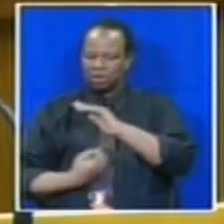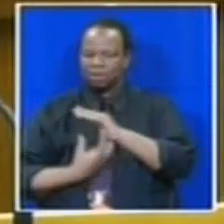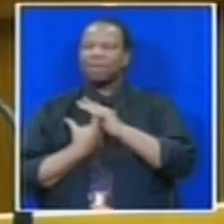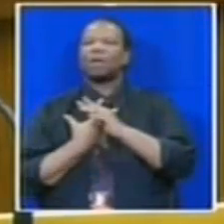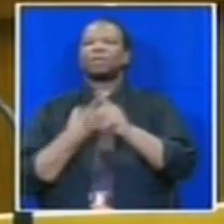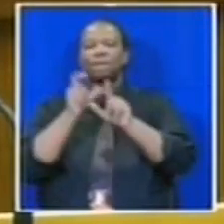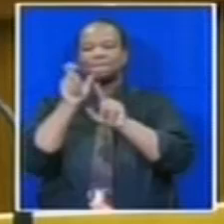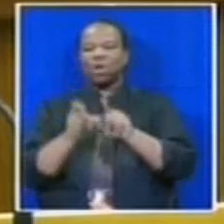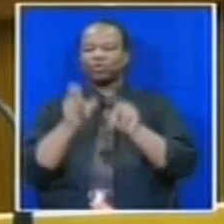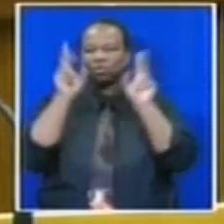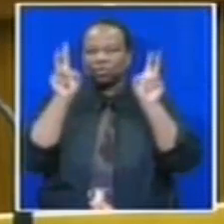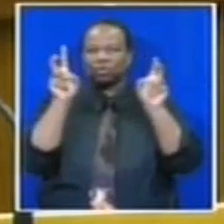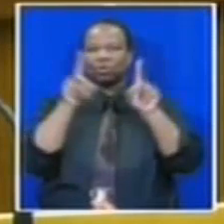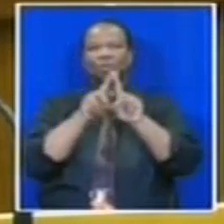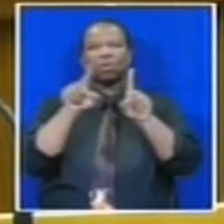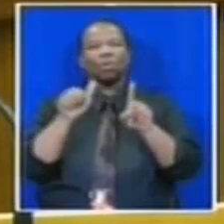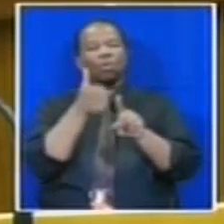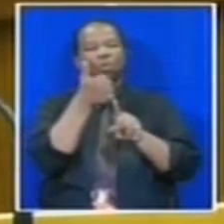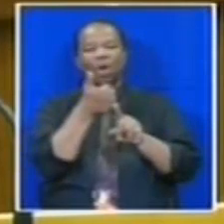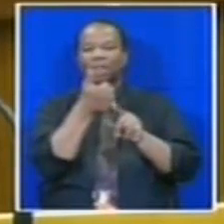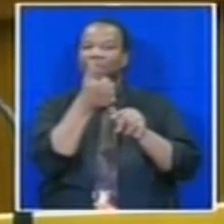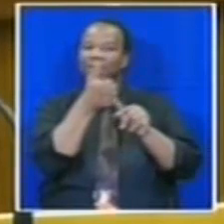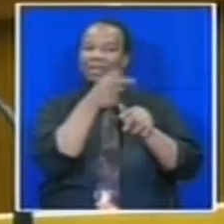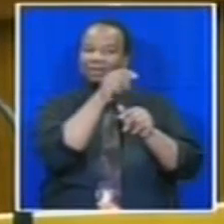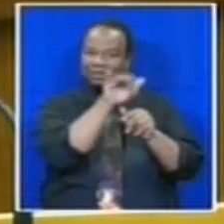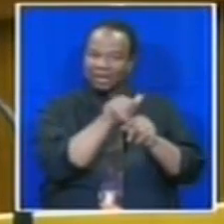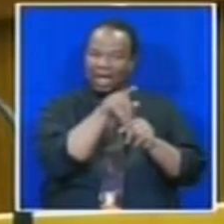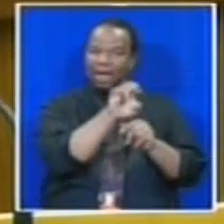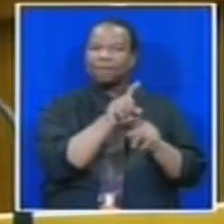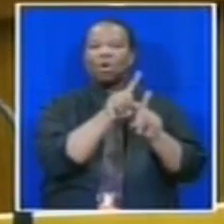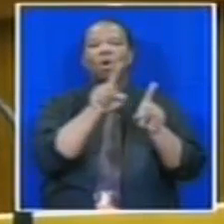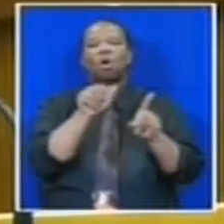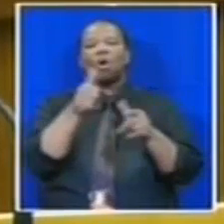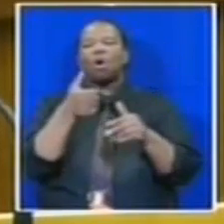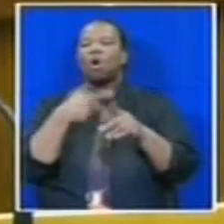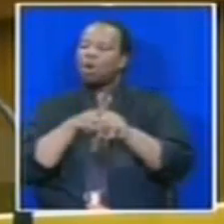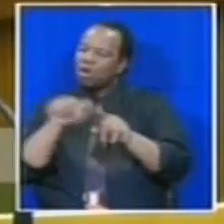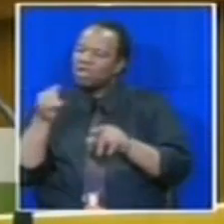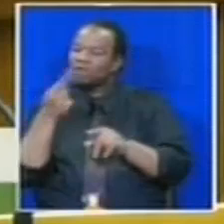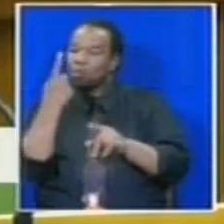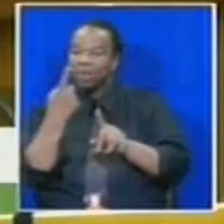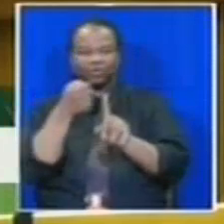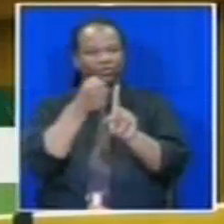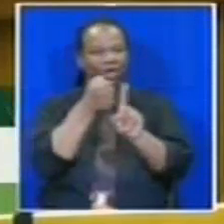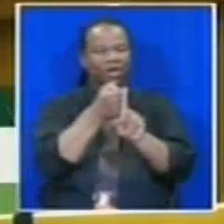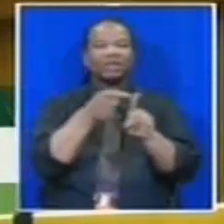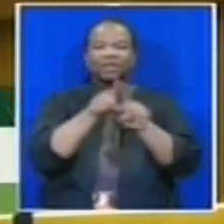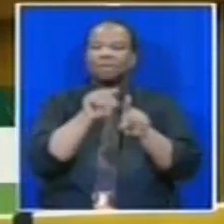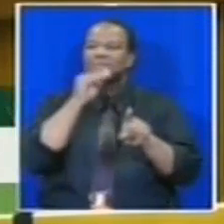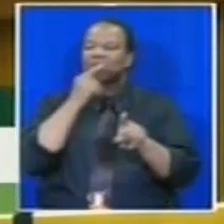quote, "One type of struggle we regard as fundamental is the struggle against our own weaknesses." Just remember, we are